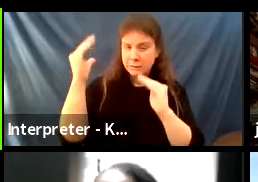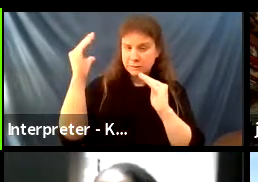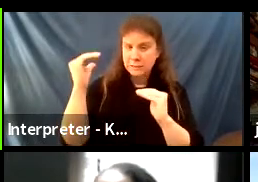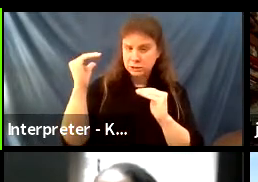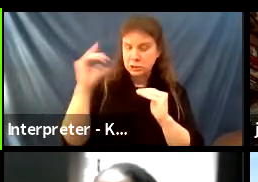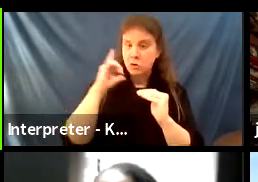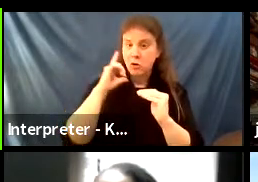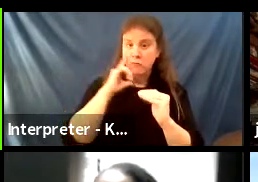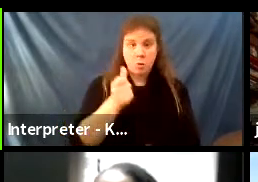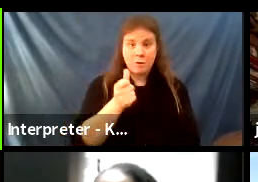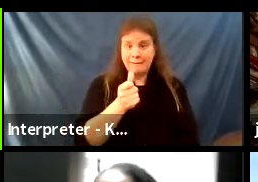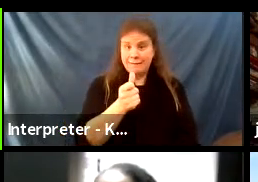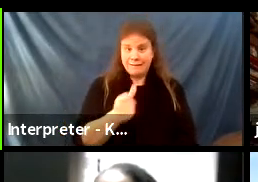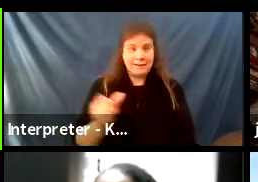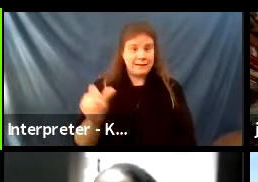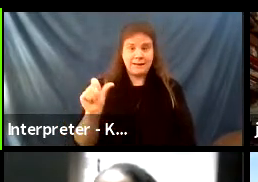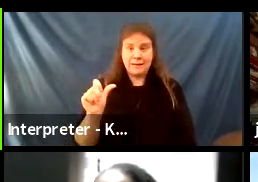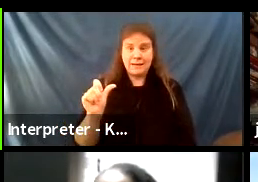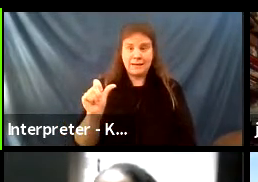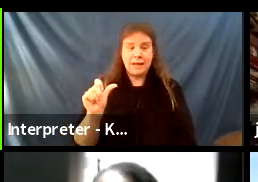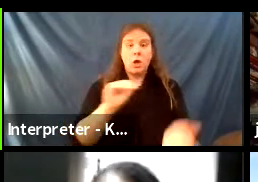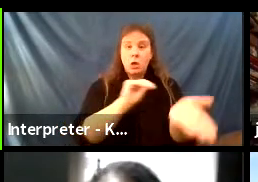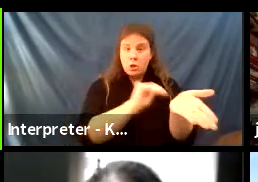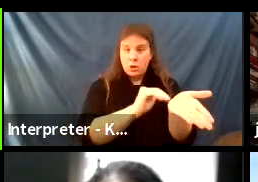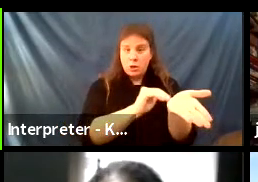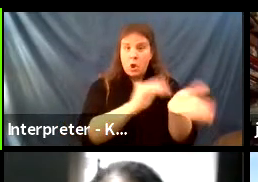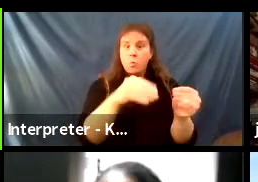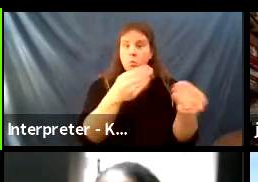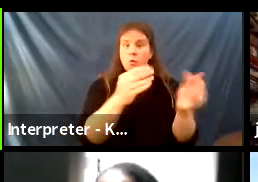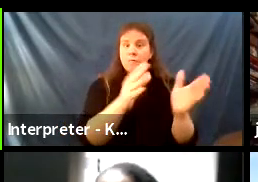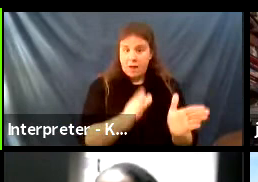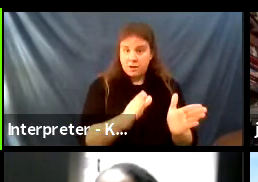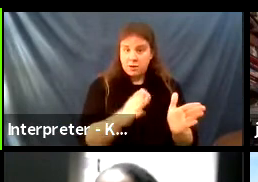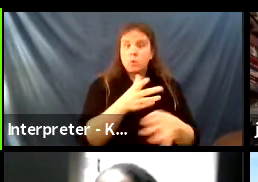receive vaccine, they're signing